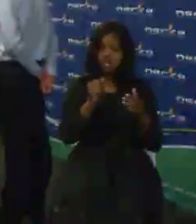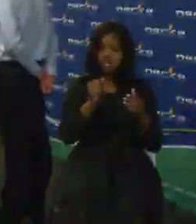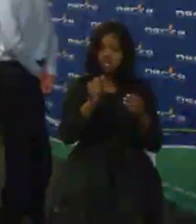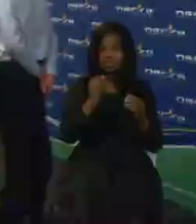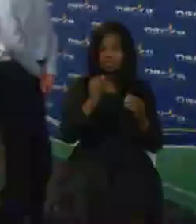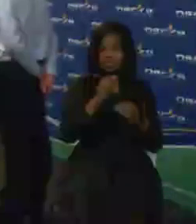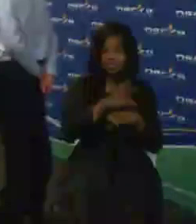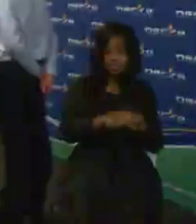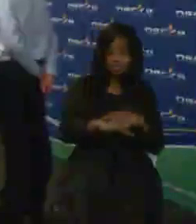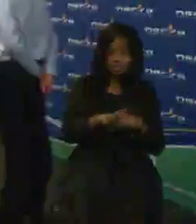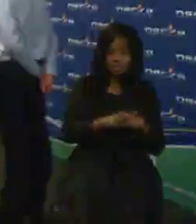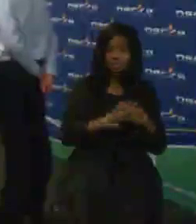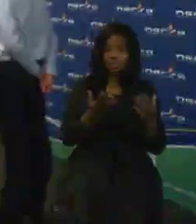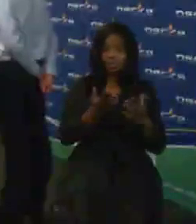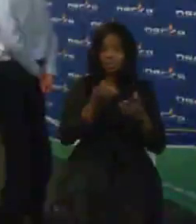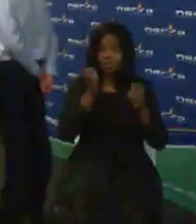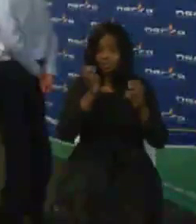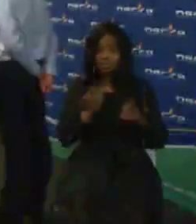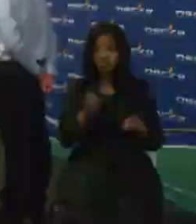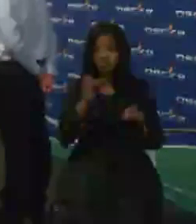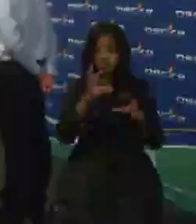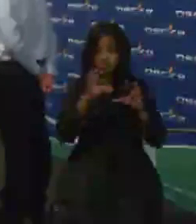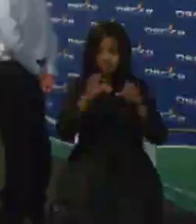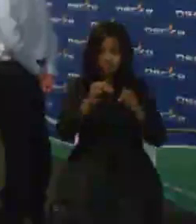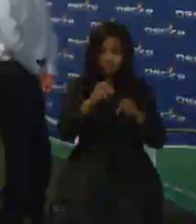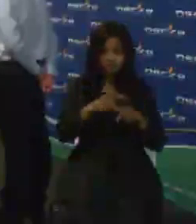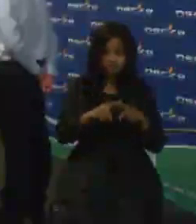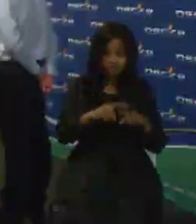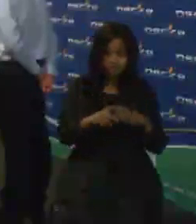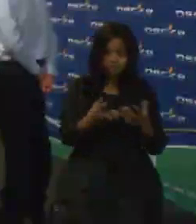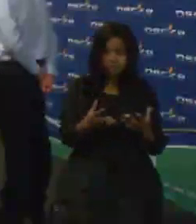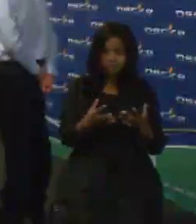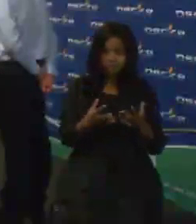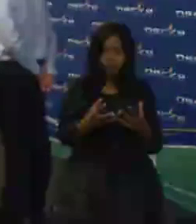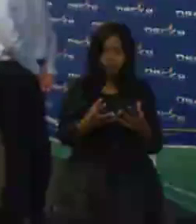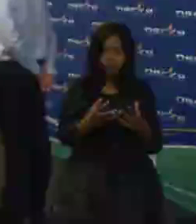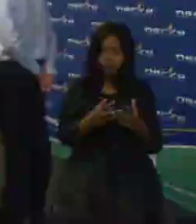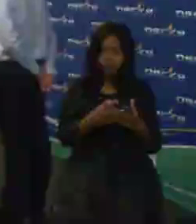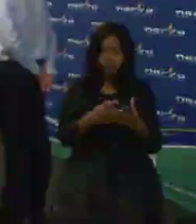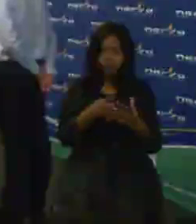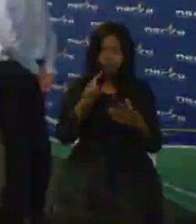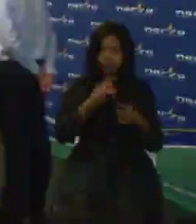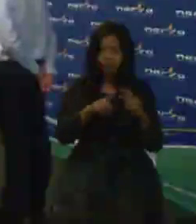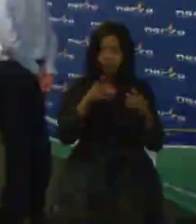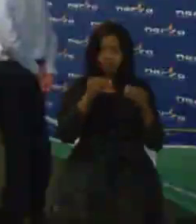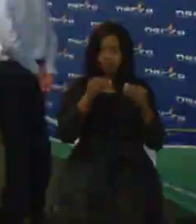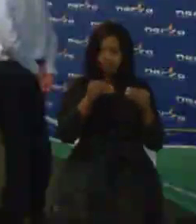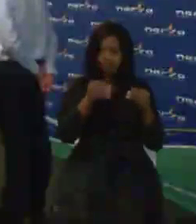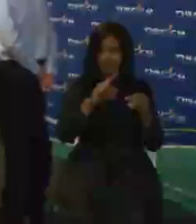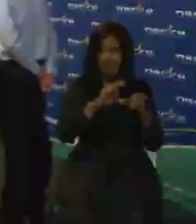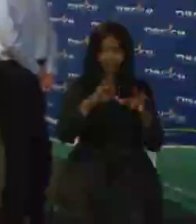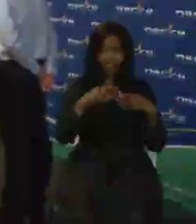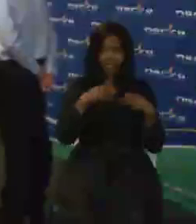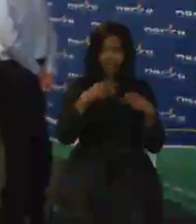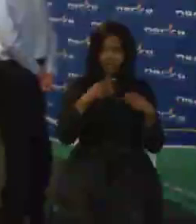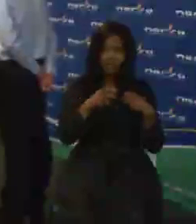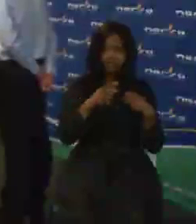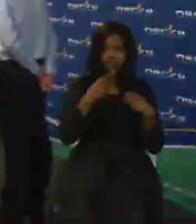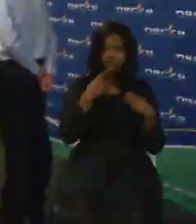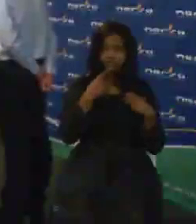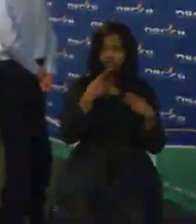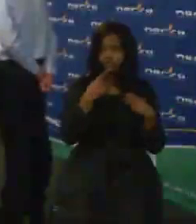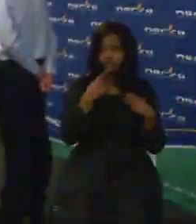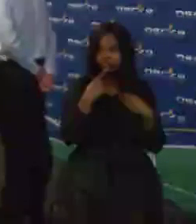environment where Eskom is a dominant player, so the market doesn't allow you to